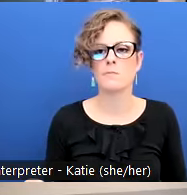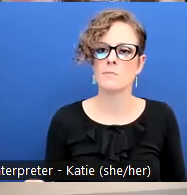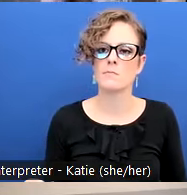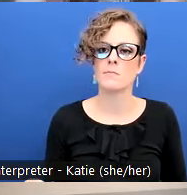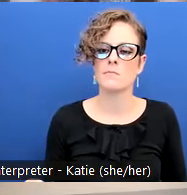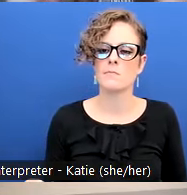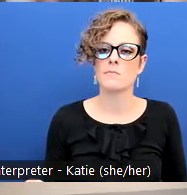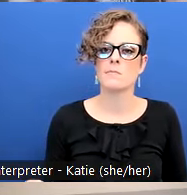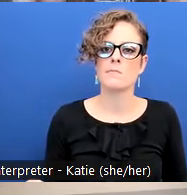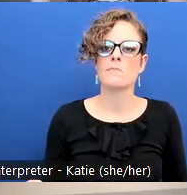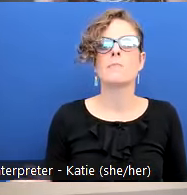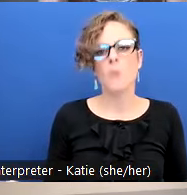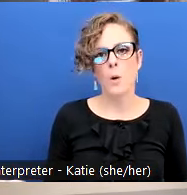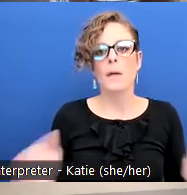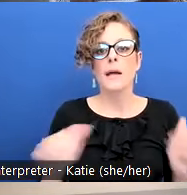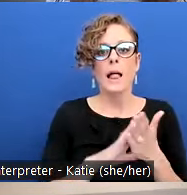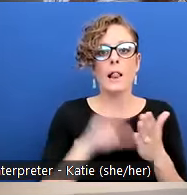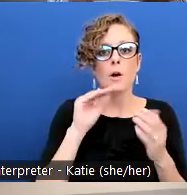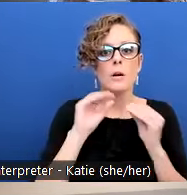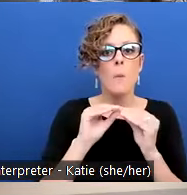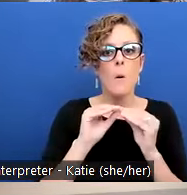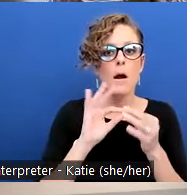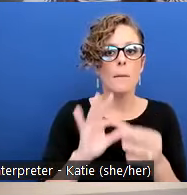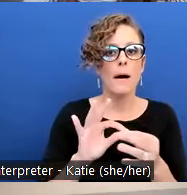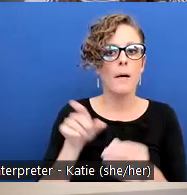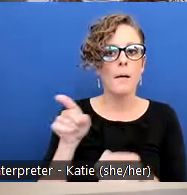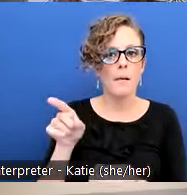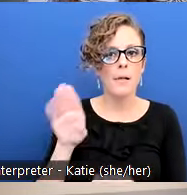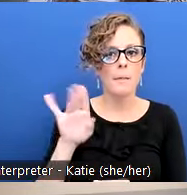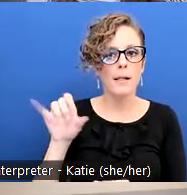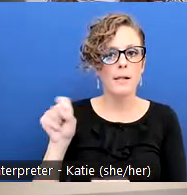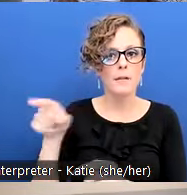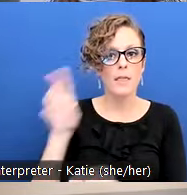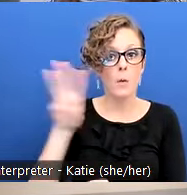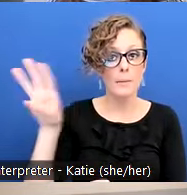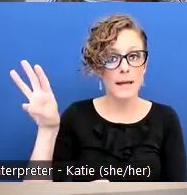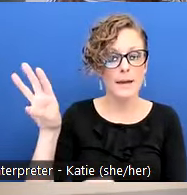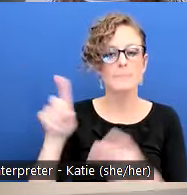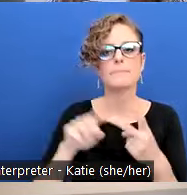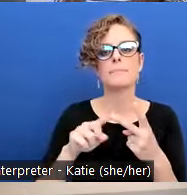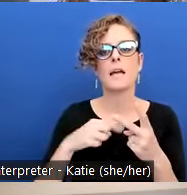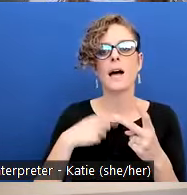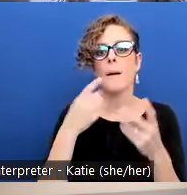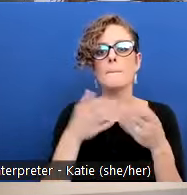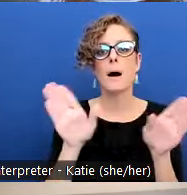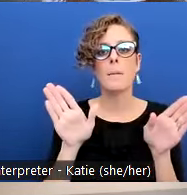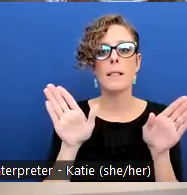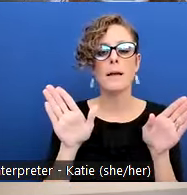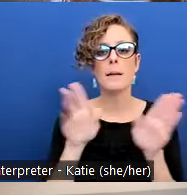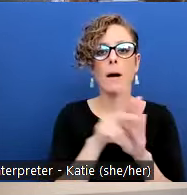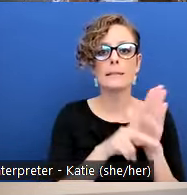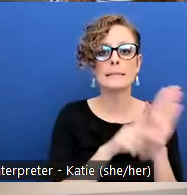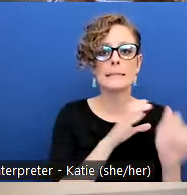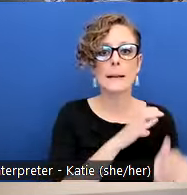Okay. So yeah, you can learn more at both of those websites. We also have Public Policy Committee that I know many of you are already aware